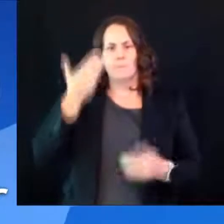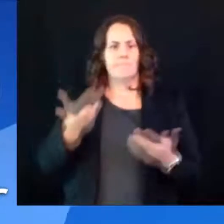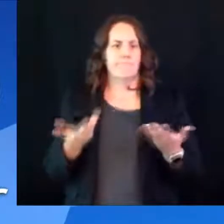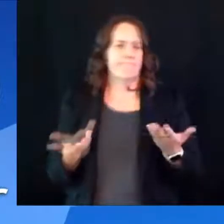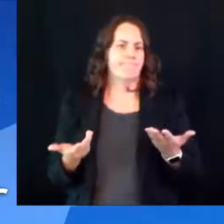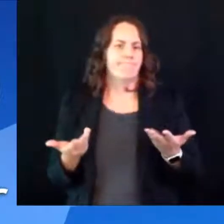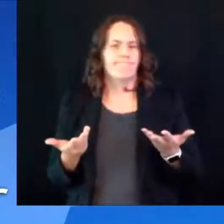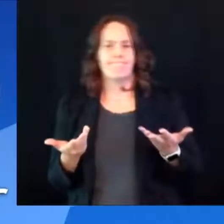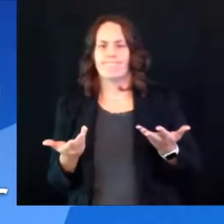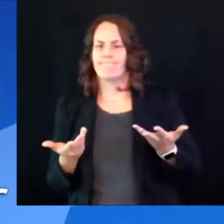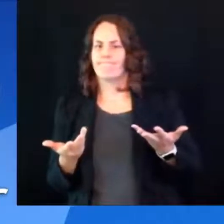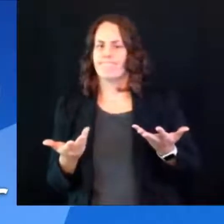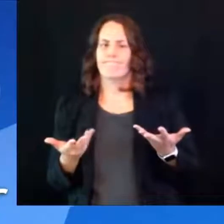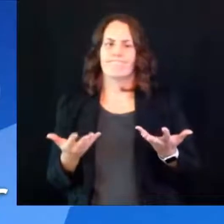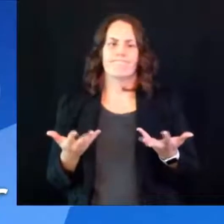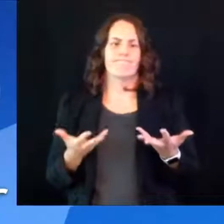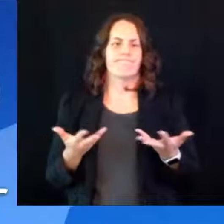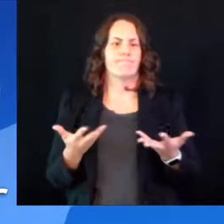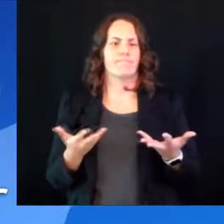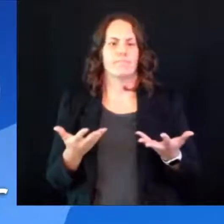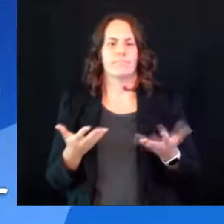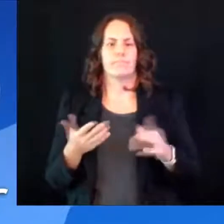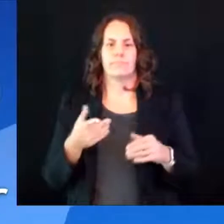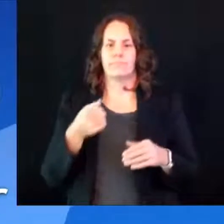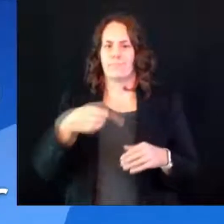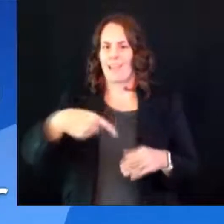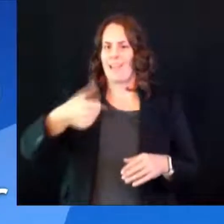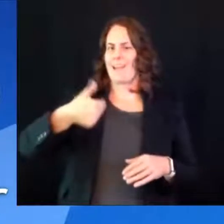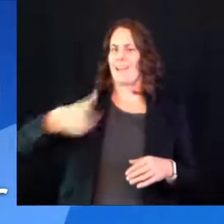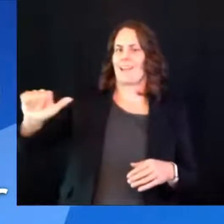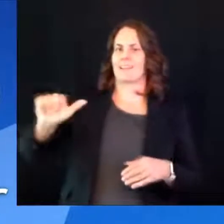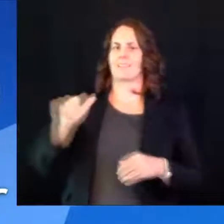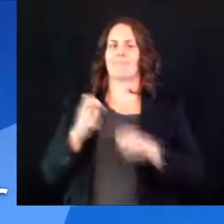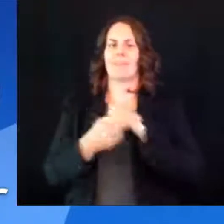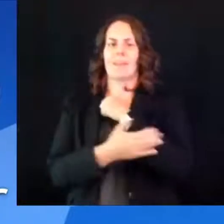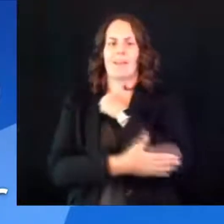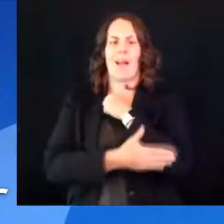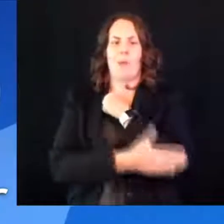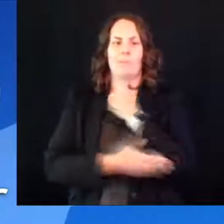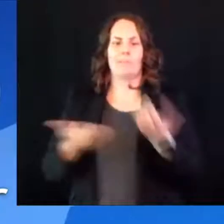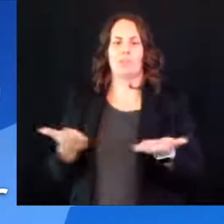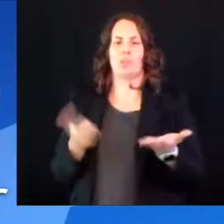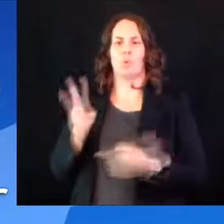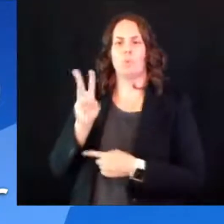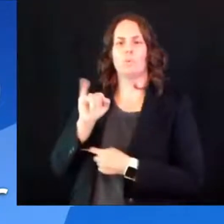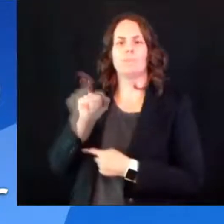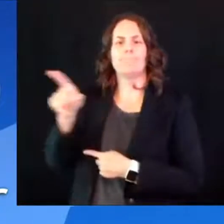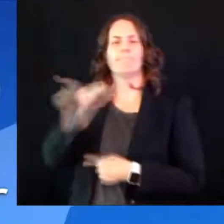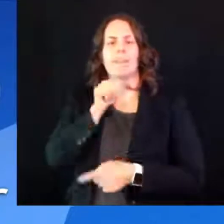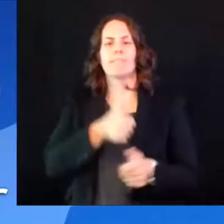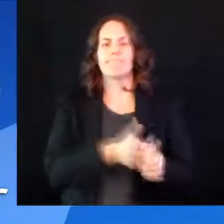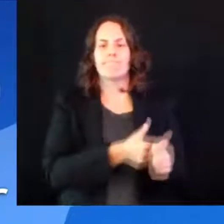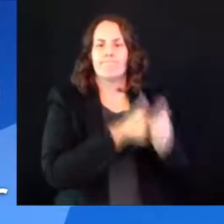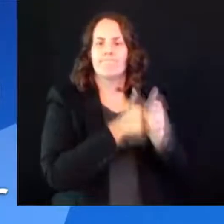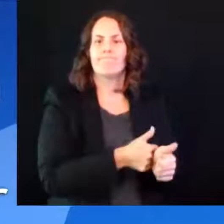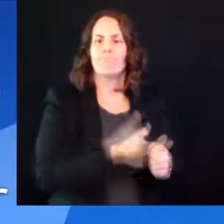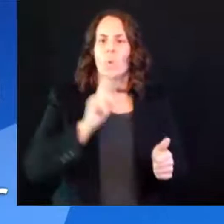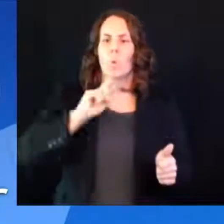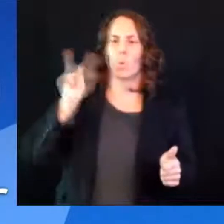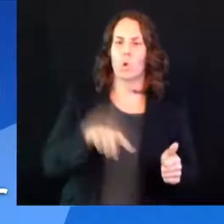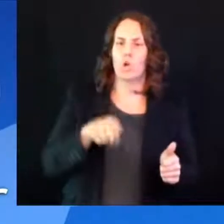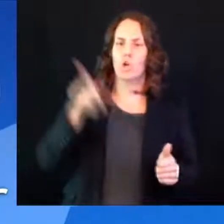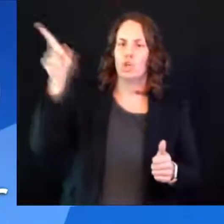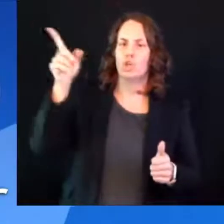trouble for not enforcing the mask order? And part of that is also in Brown County specific. Do you know of any? Have you received any complaints